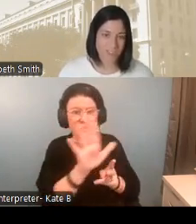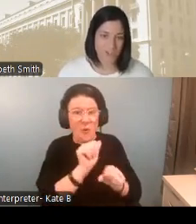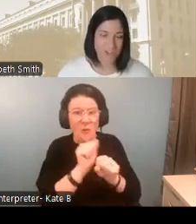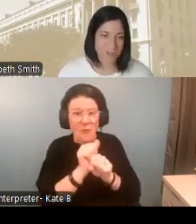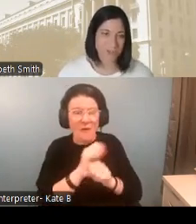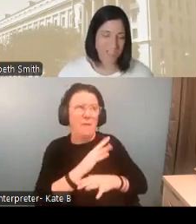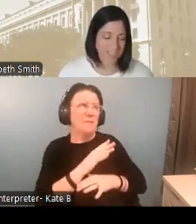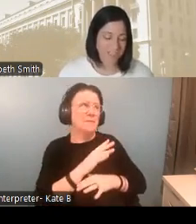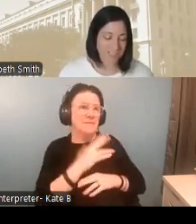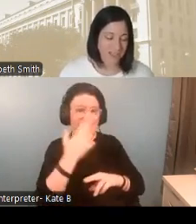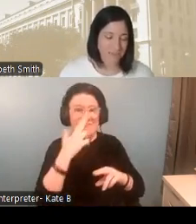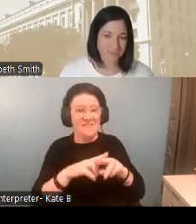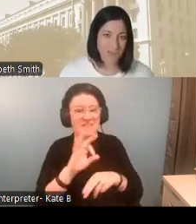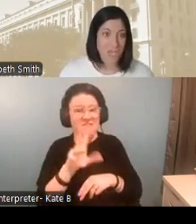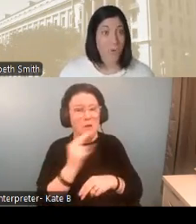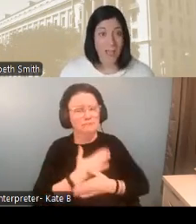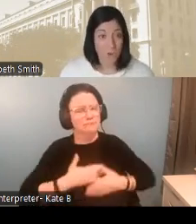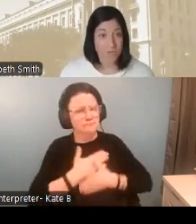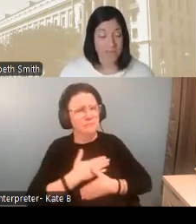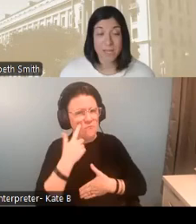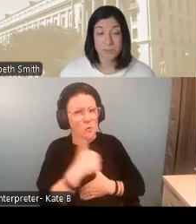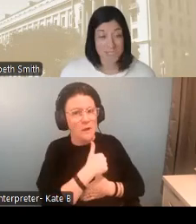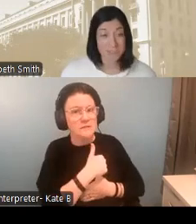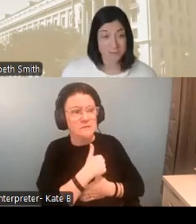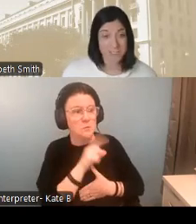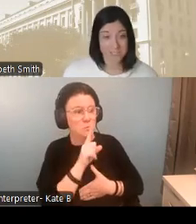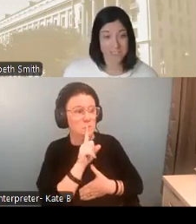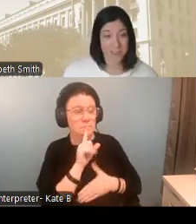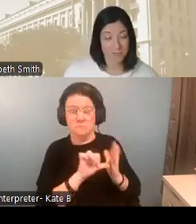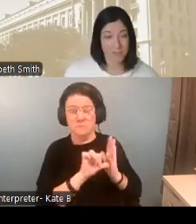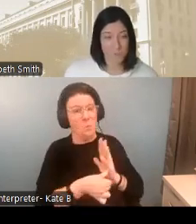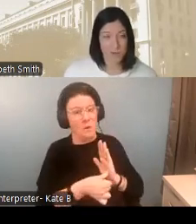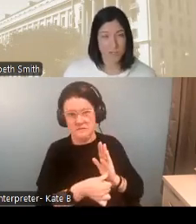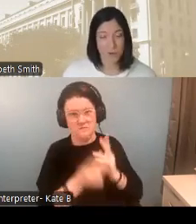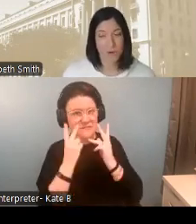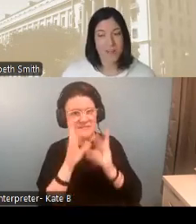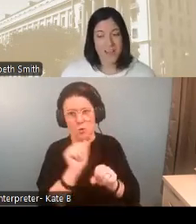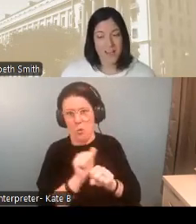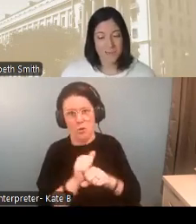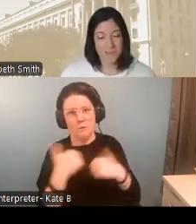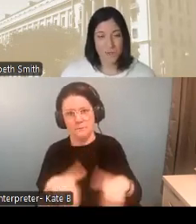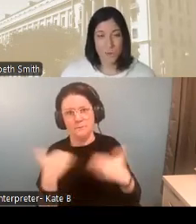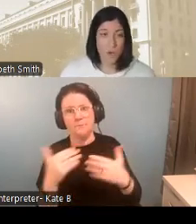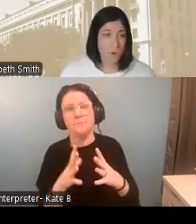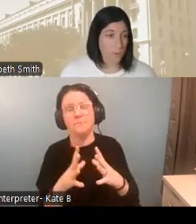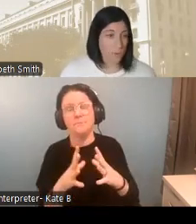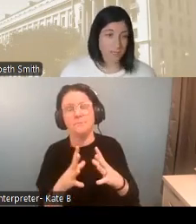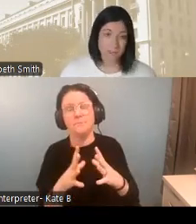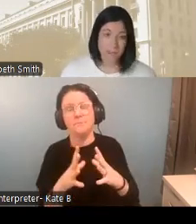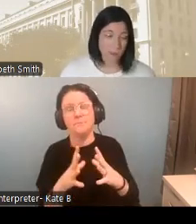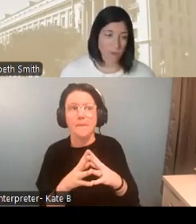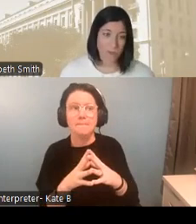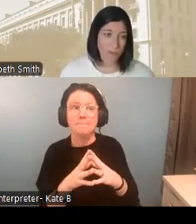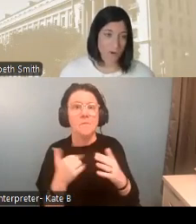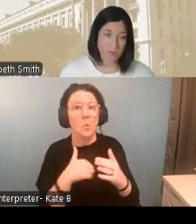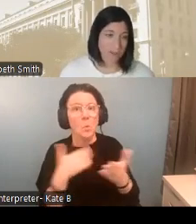across the country, and it really is eye-opening and impressive to see all of this work. So we're here to help